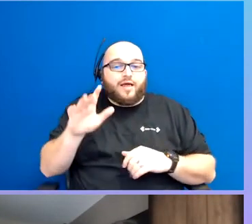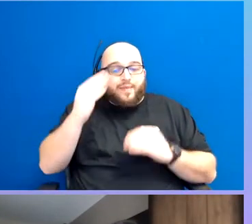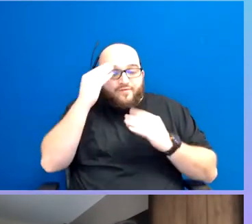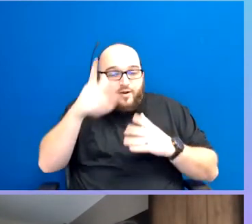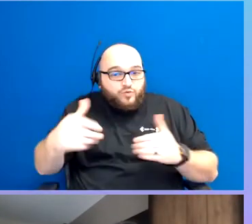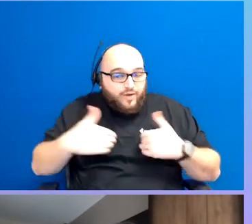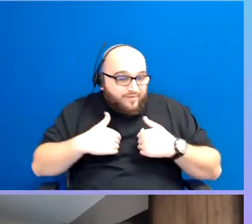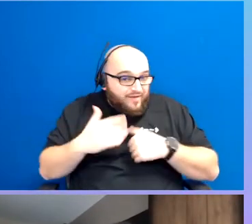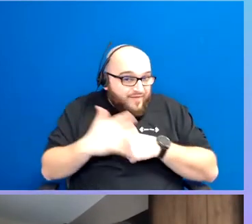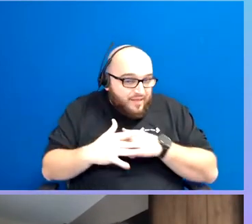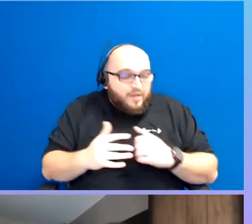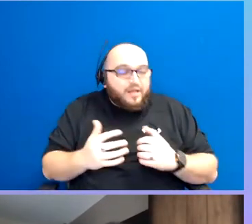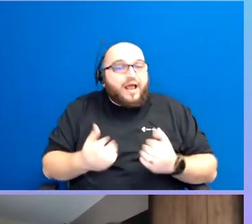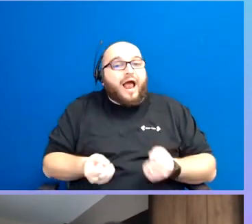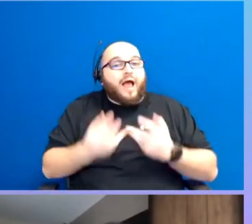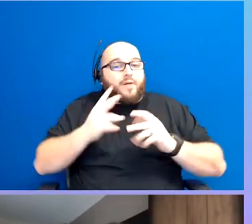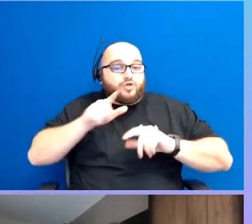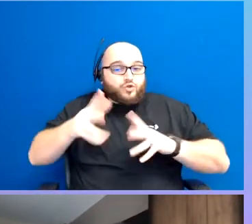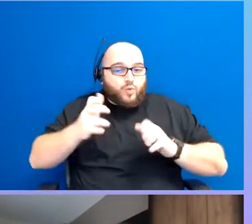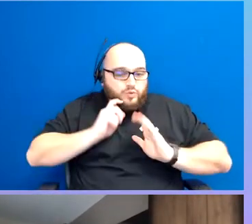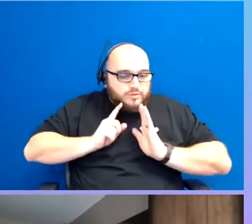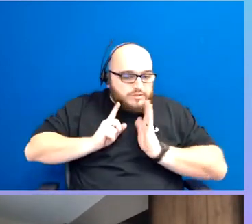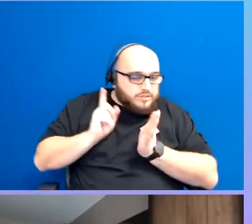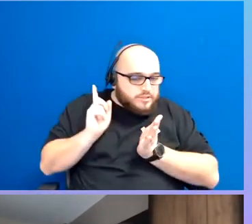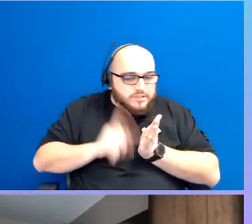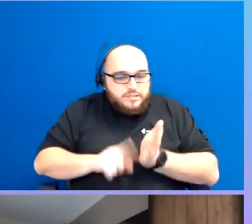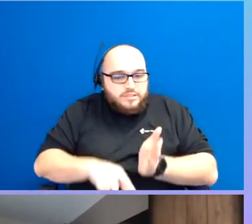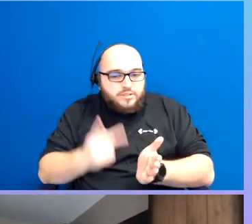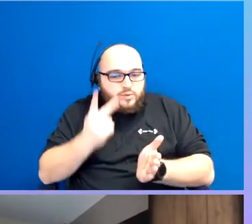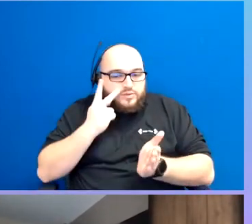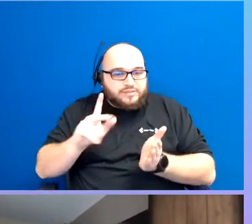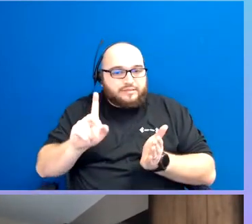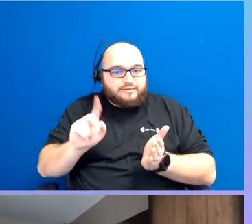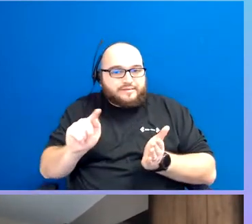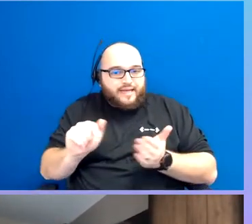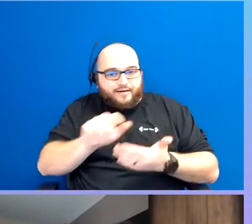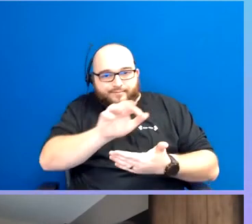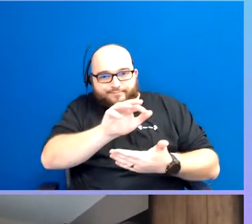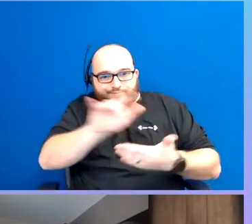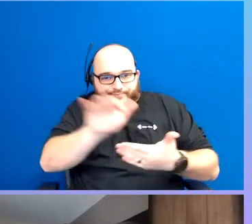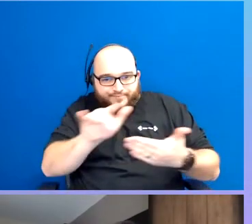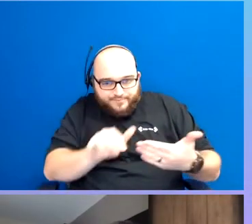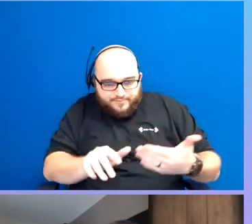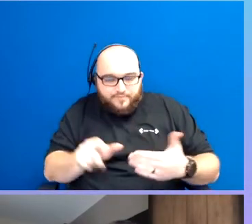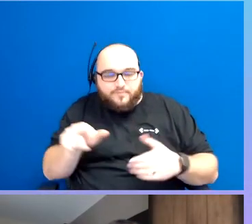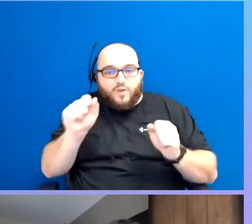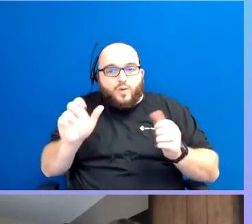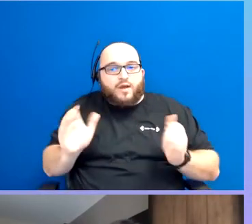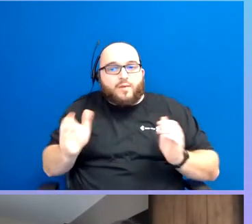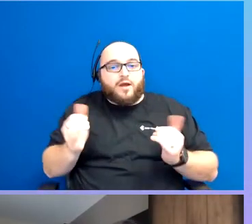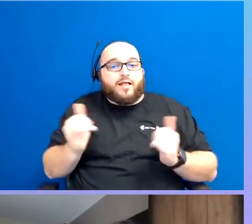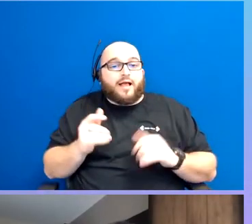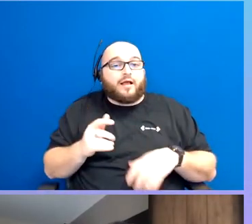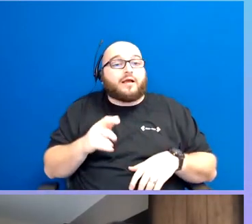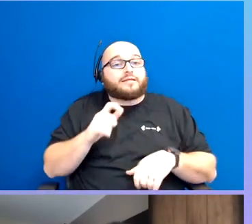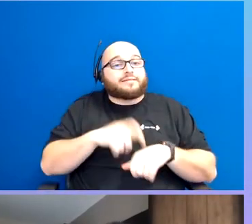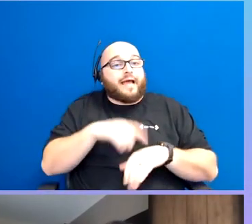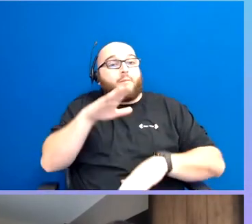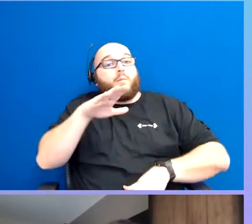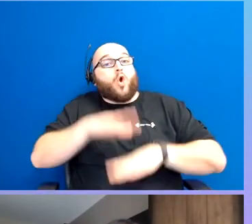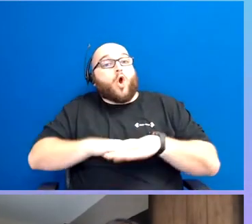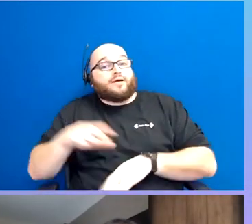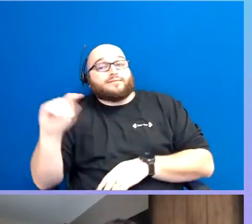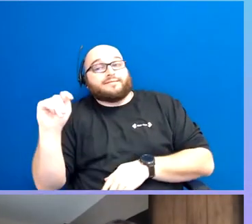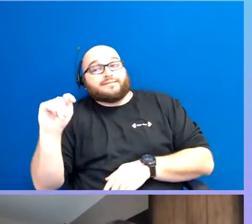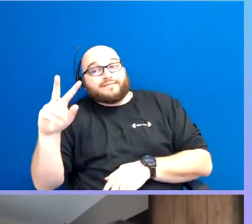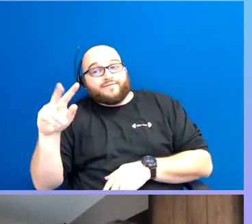you want to go into it, you can start thinking about comparing things like time spent on air and